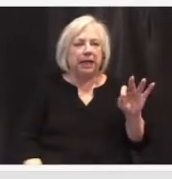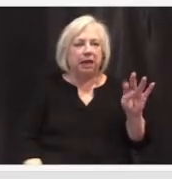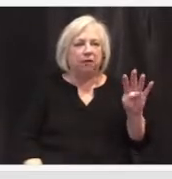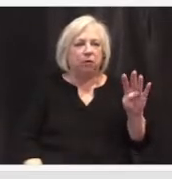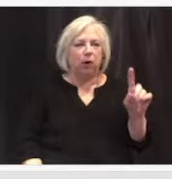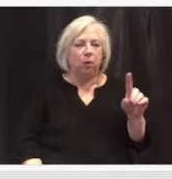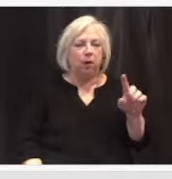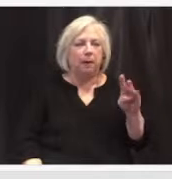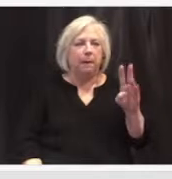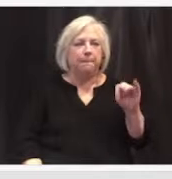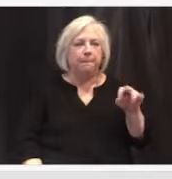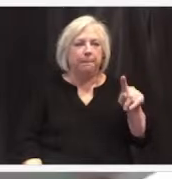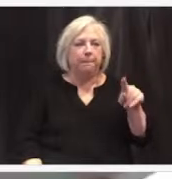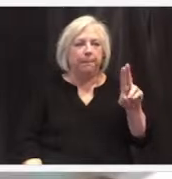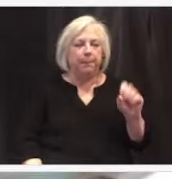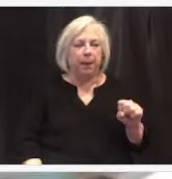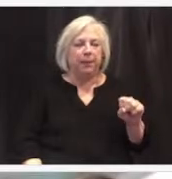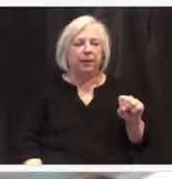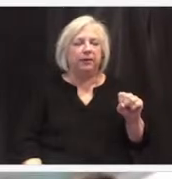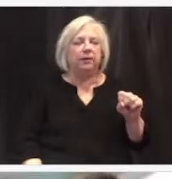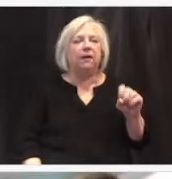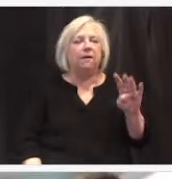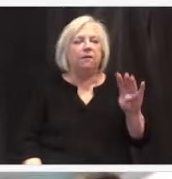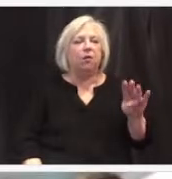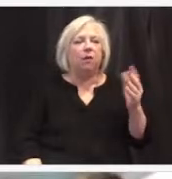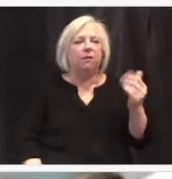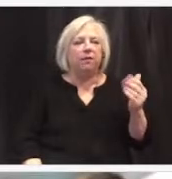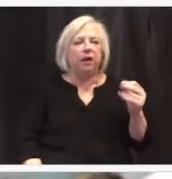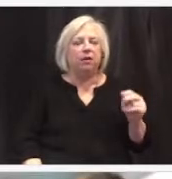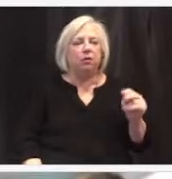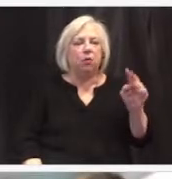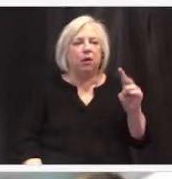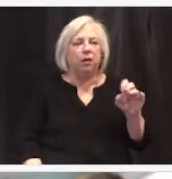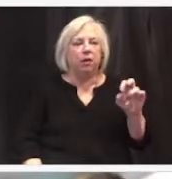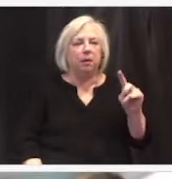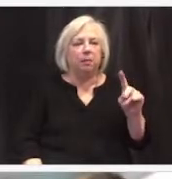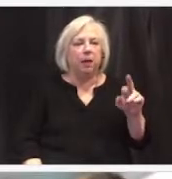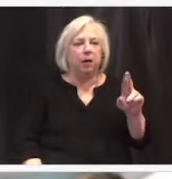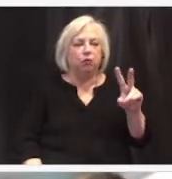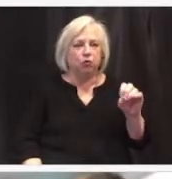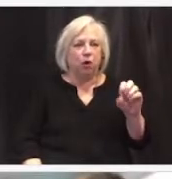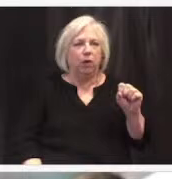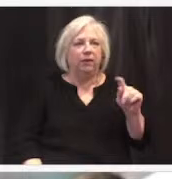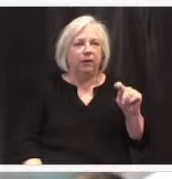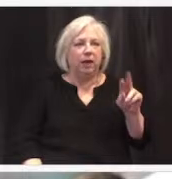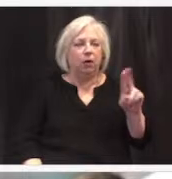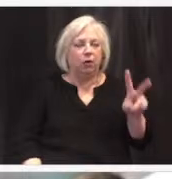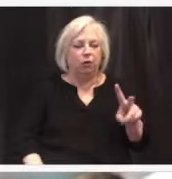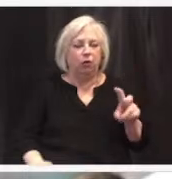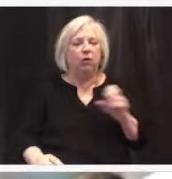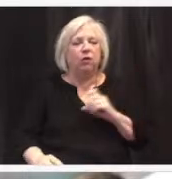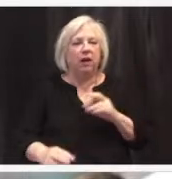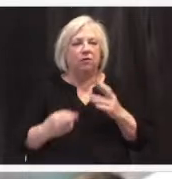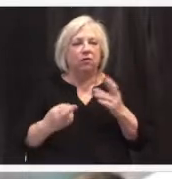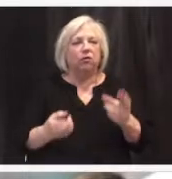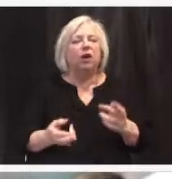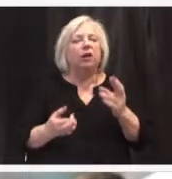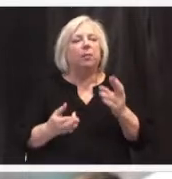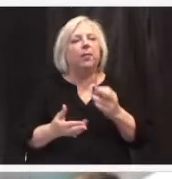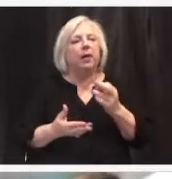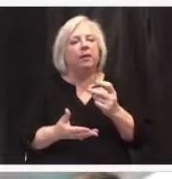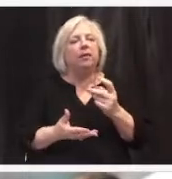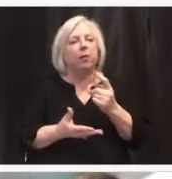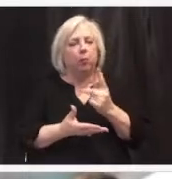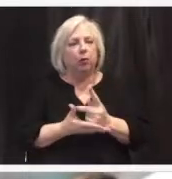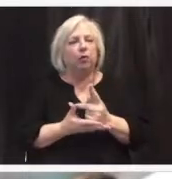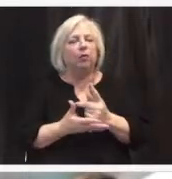Z9941, Bumpus STR2 PDC, 415 North Monroe Street. Staff recommends approval of the PDC zoning request subject to compliance with the